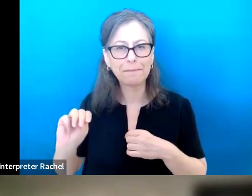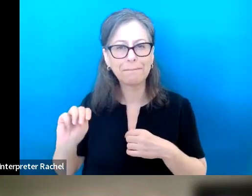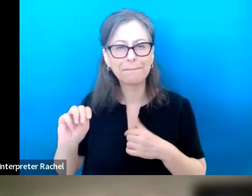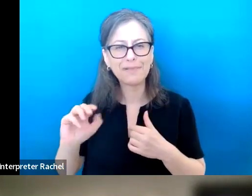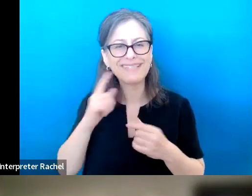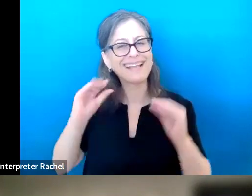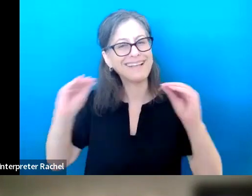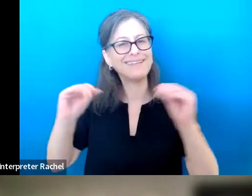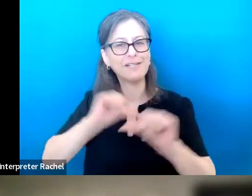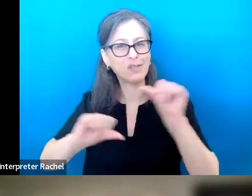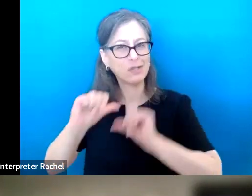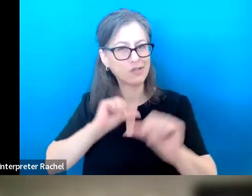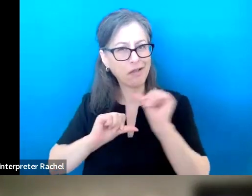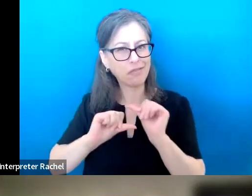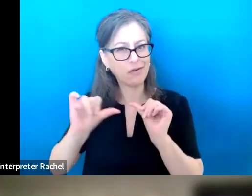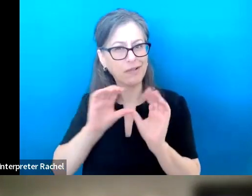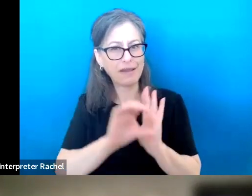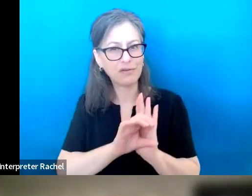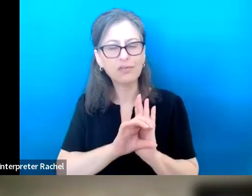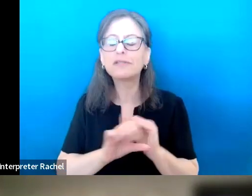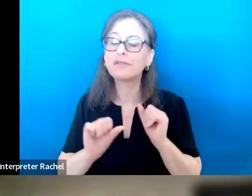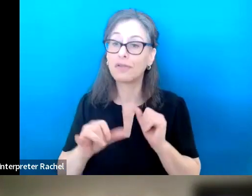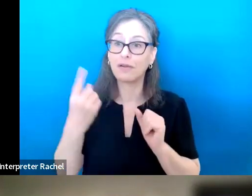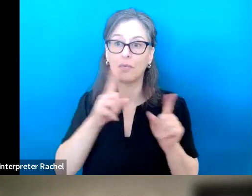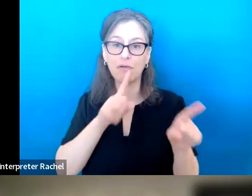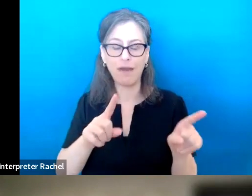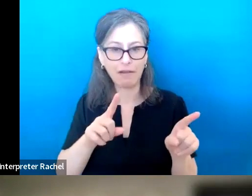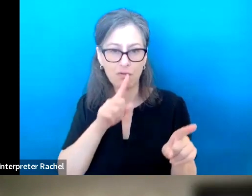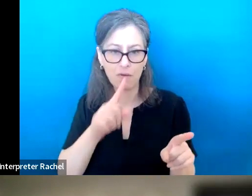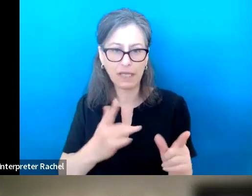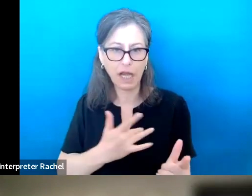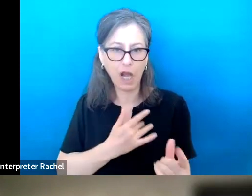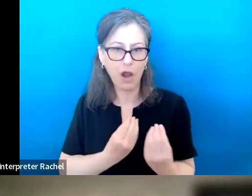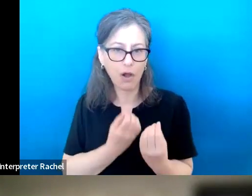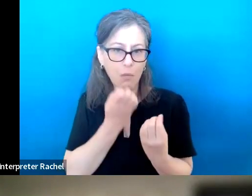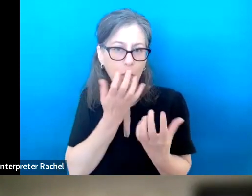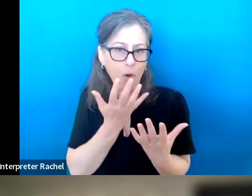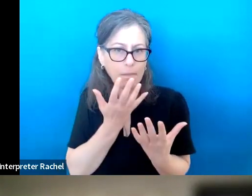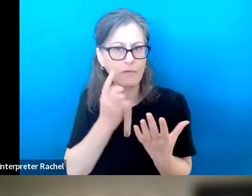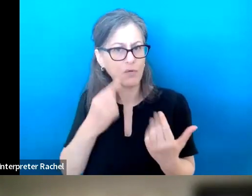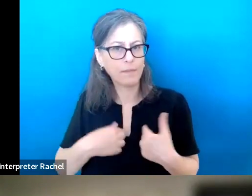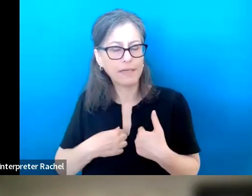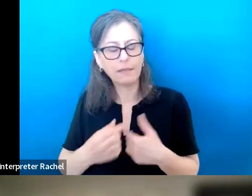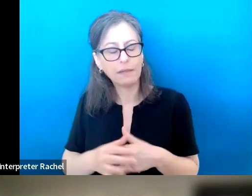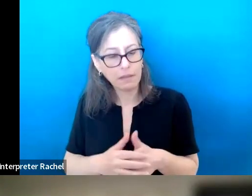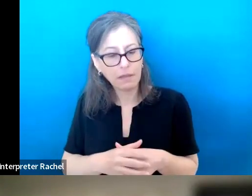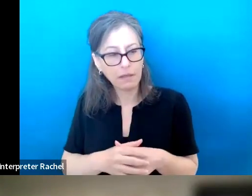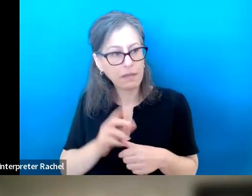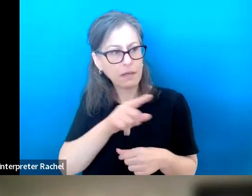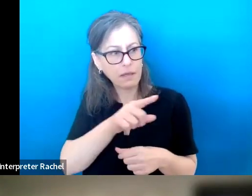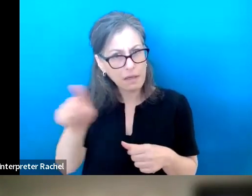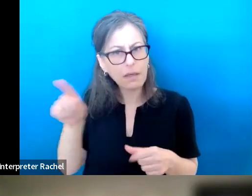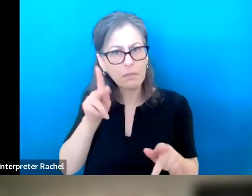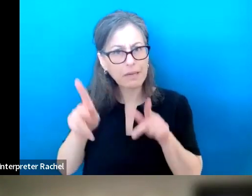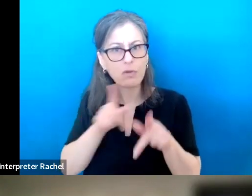I think that's one of the reactions that's been so heartwarming, is that people who really understand